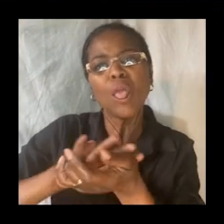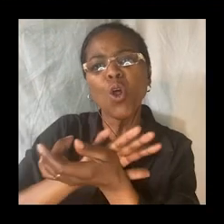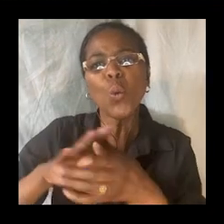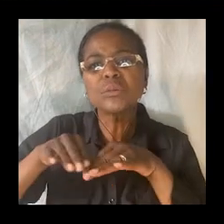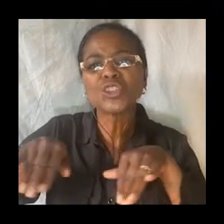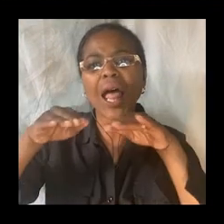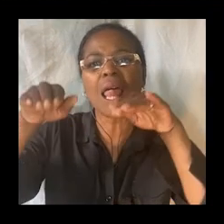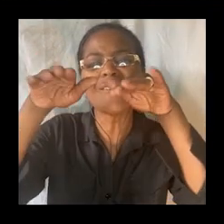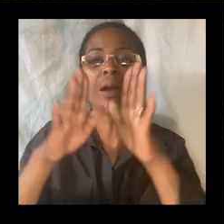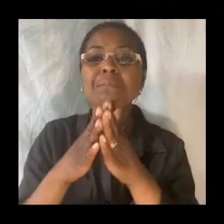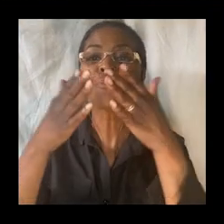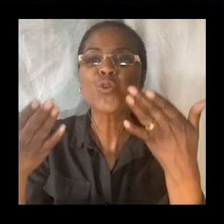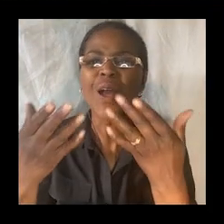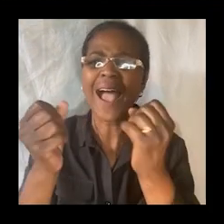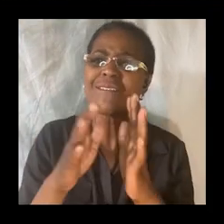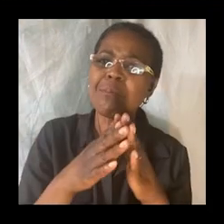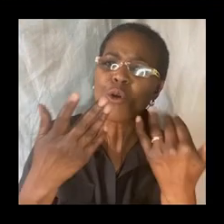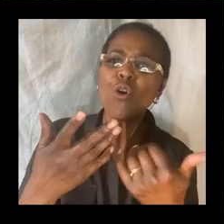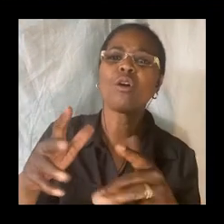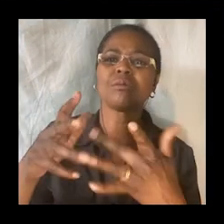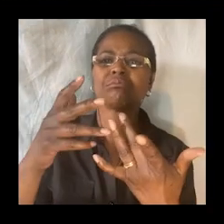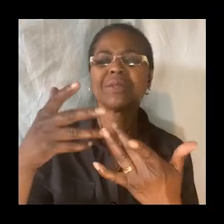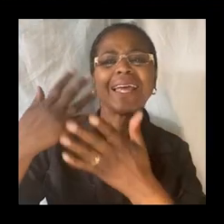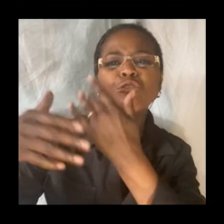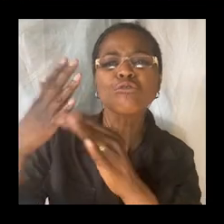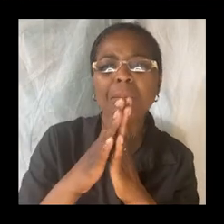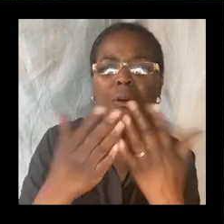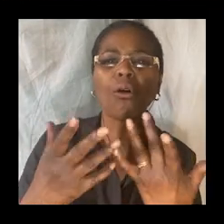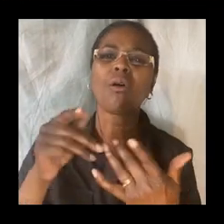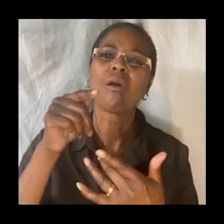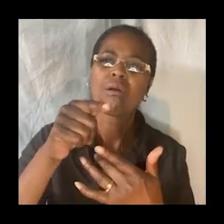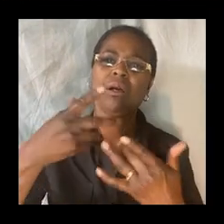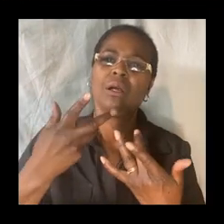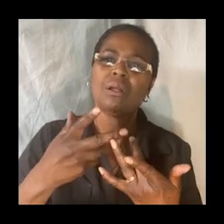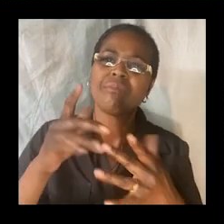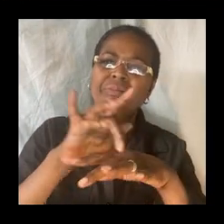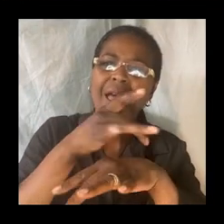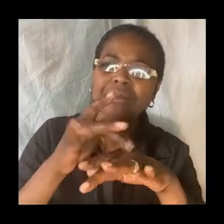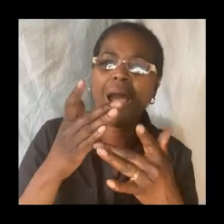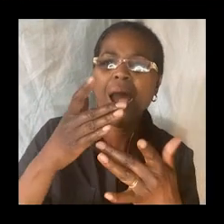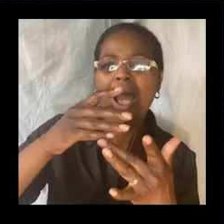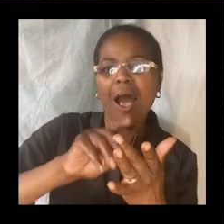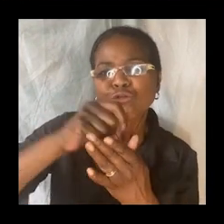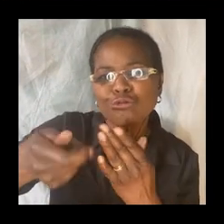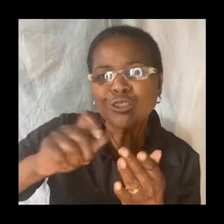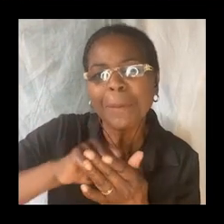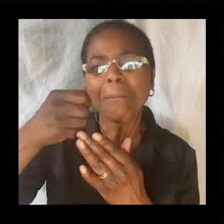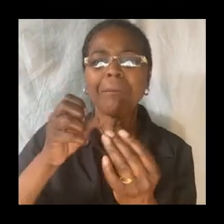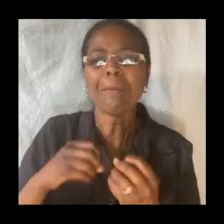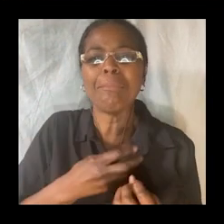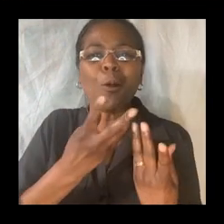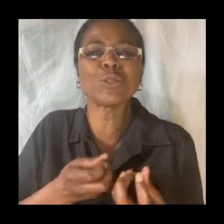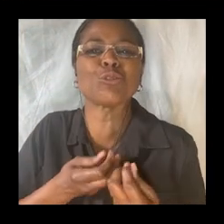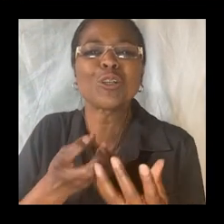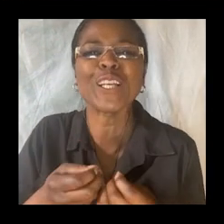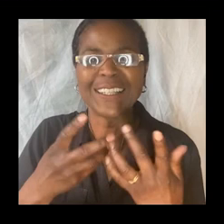of books of paintings, art history, plays, poems, novels. Oh, fantastic. Your office